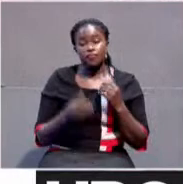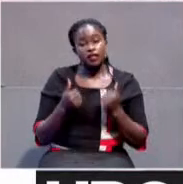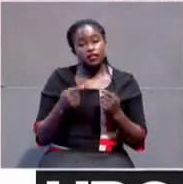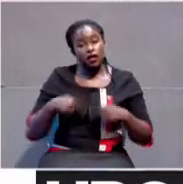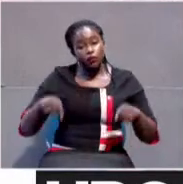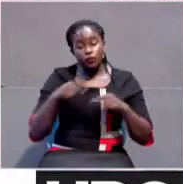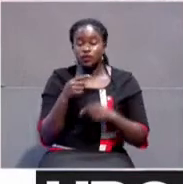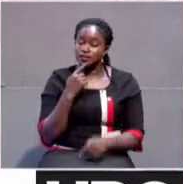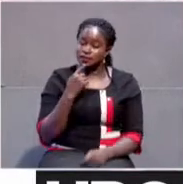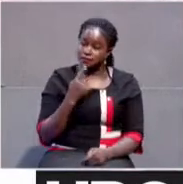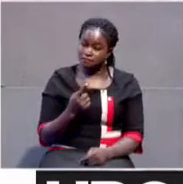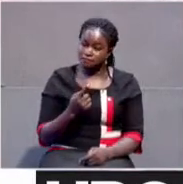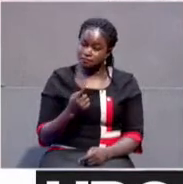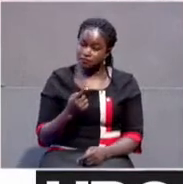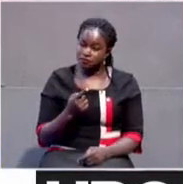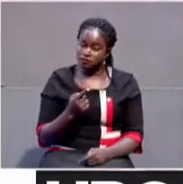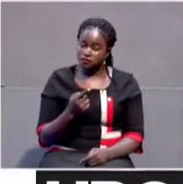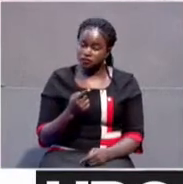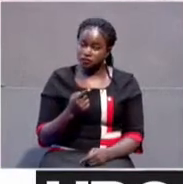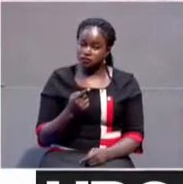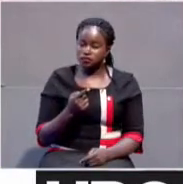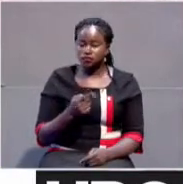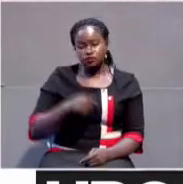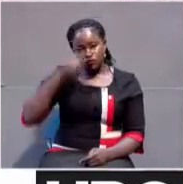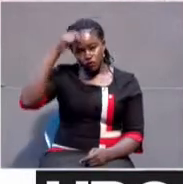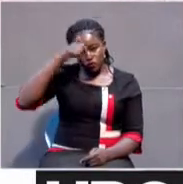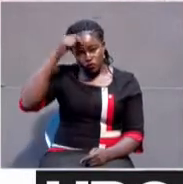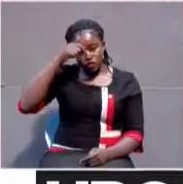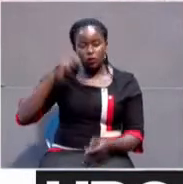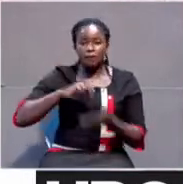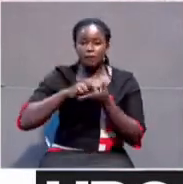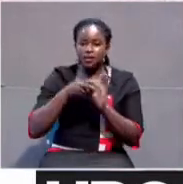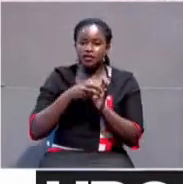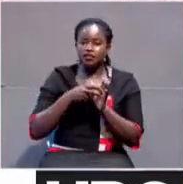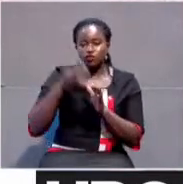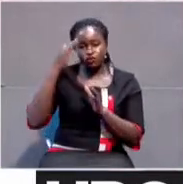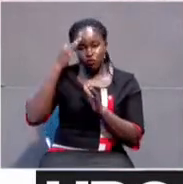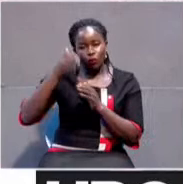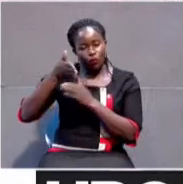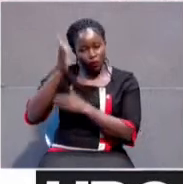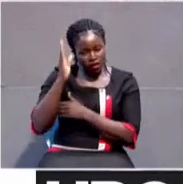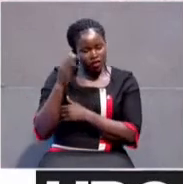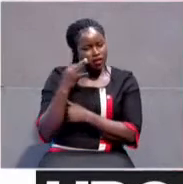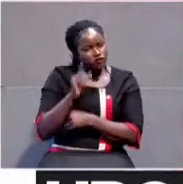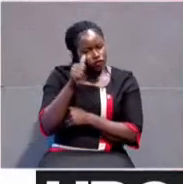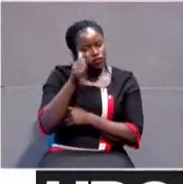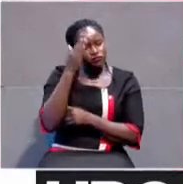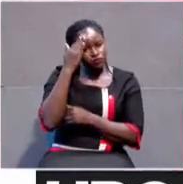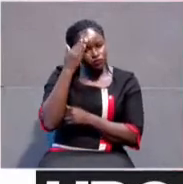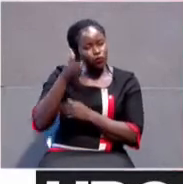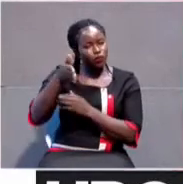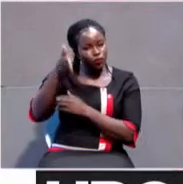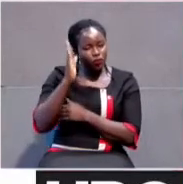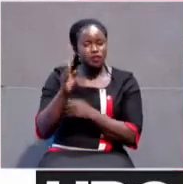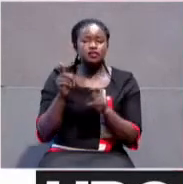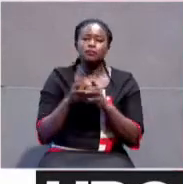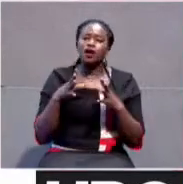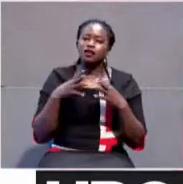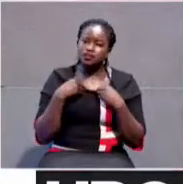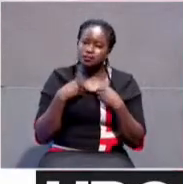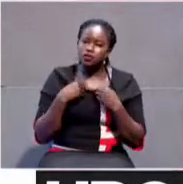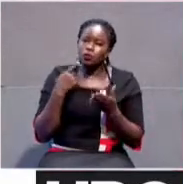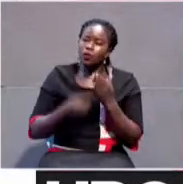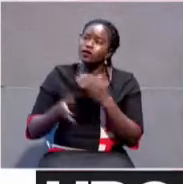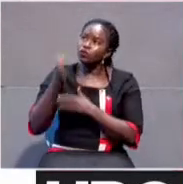that wisdom is knowing God. And when we know God, we accept what God